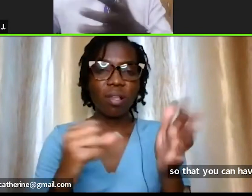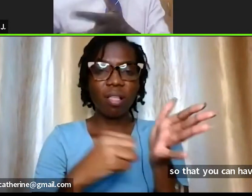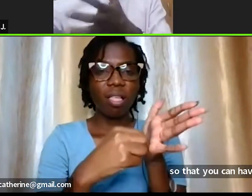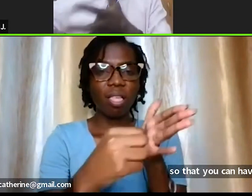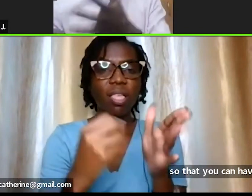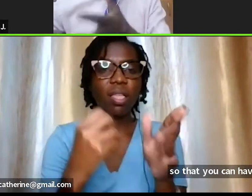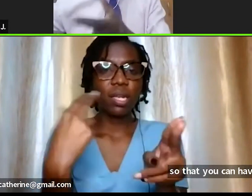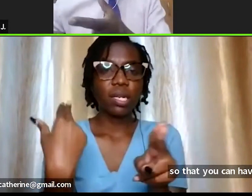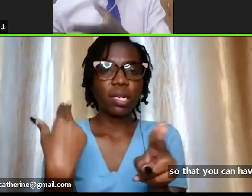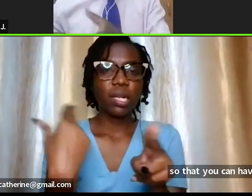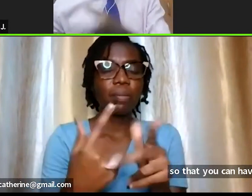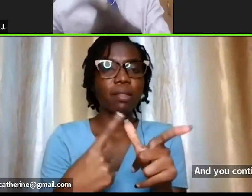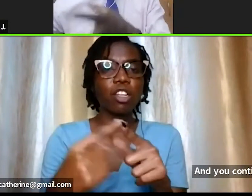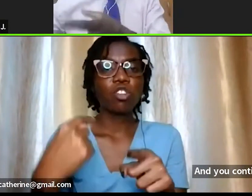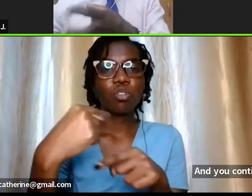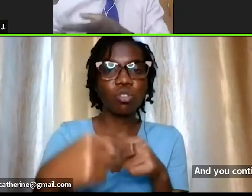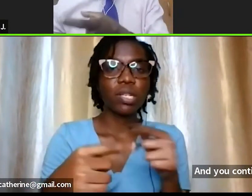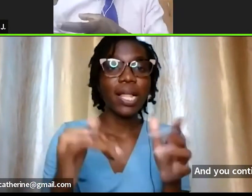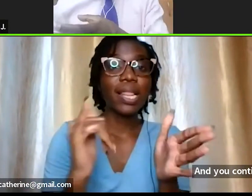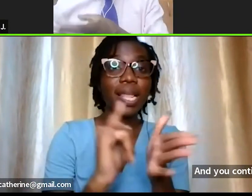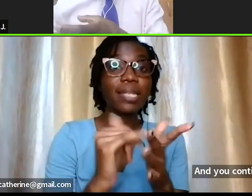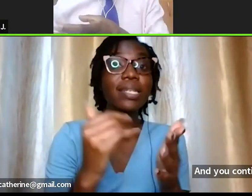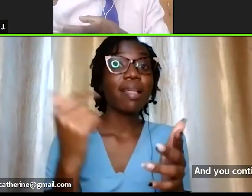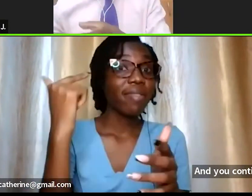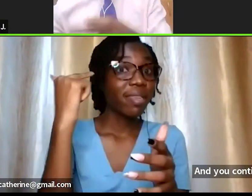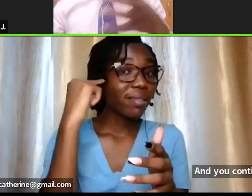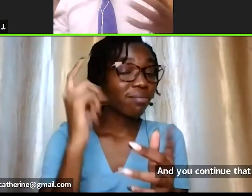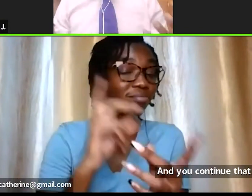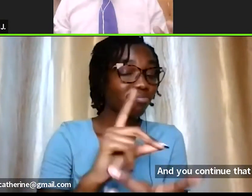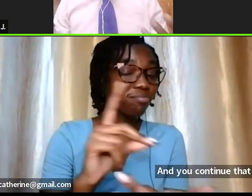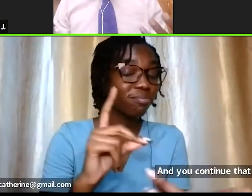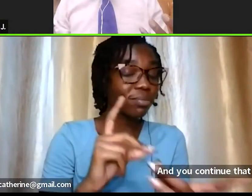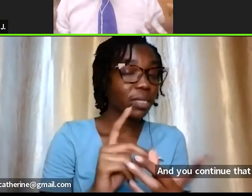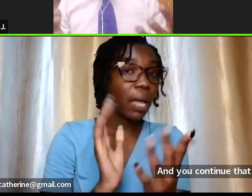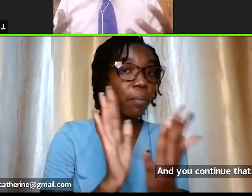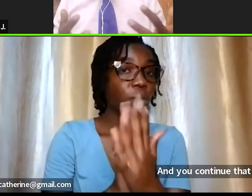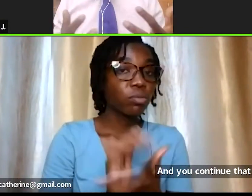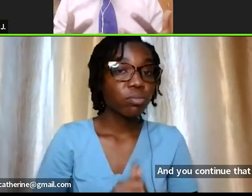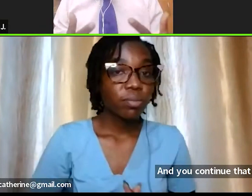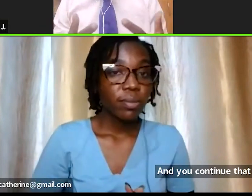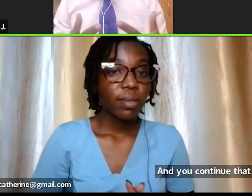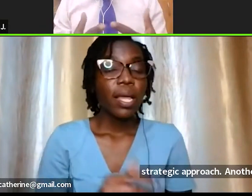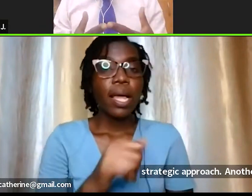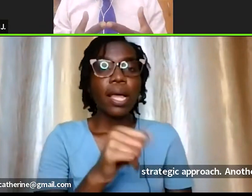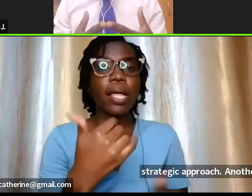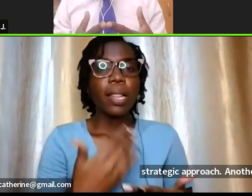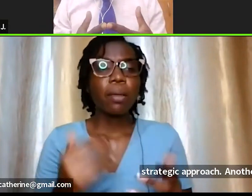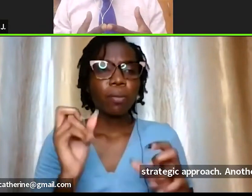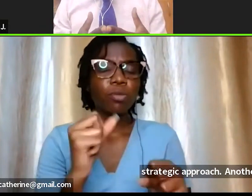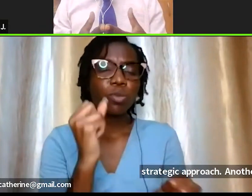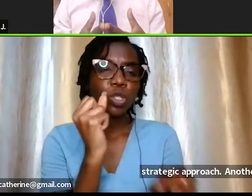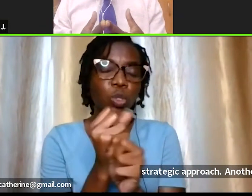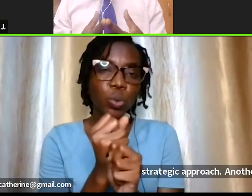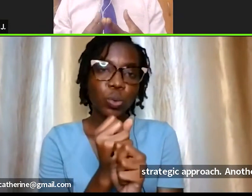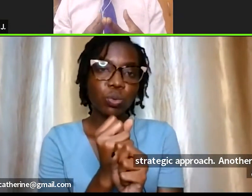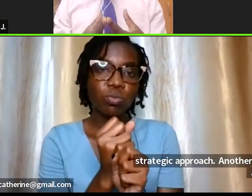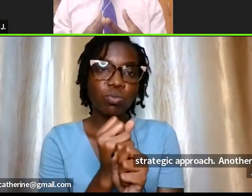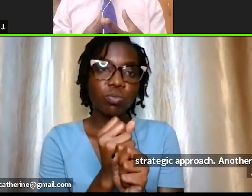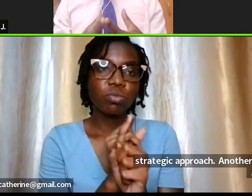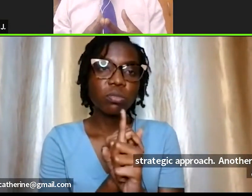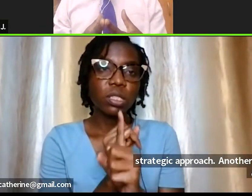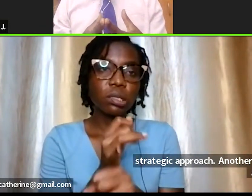That is now thinking in a very strategic approach. Another thing that you can be able to do is,